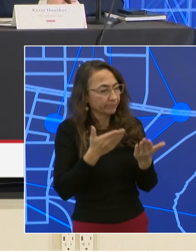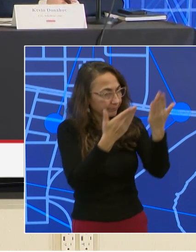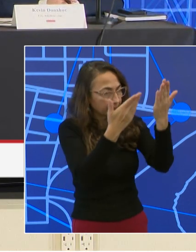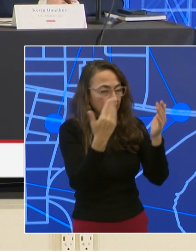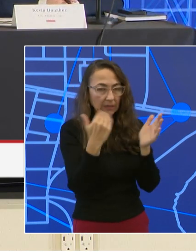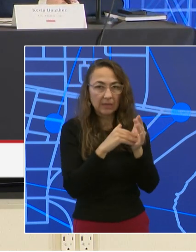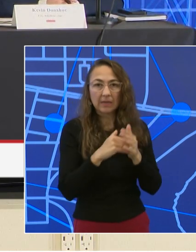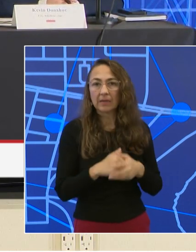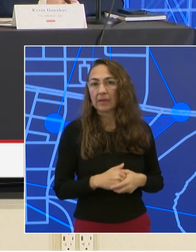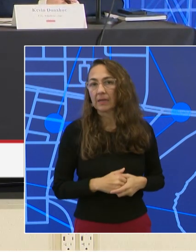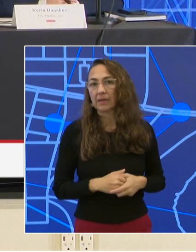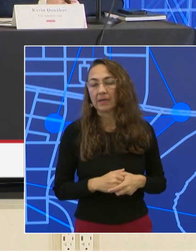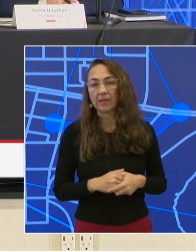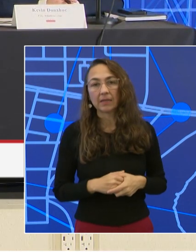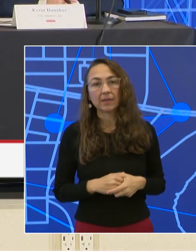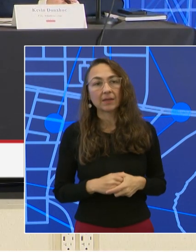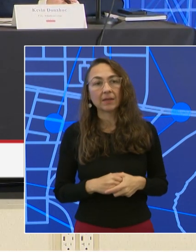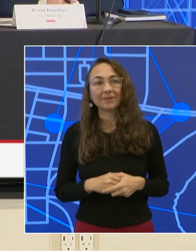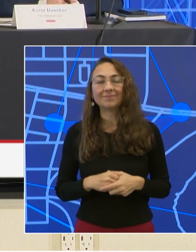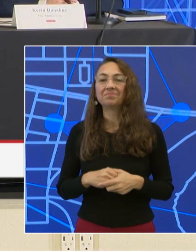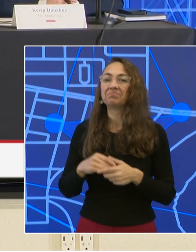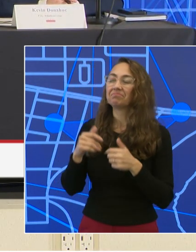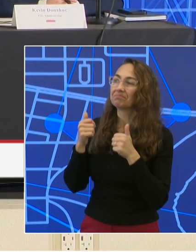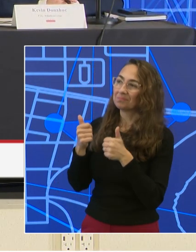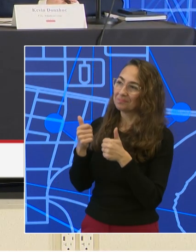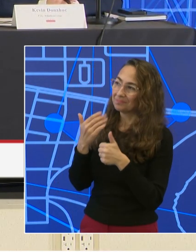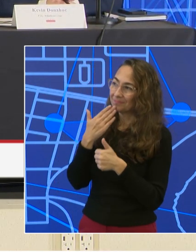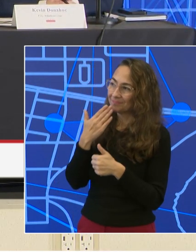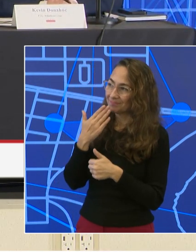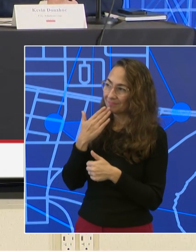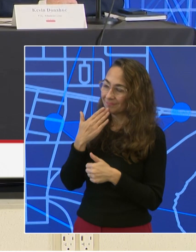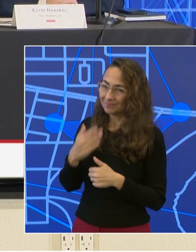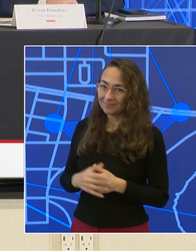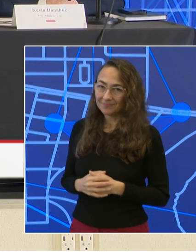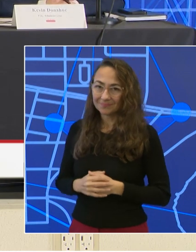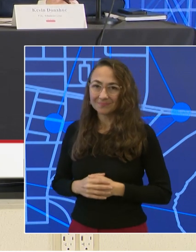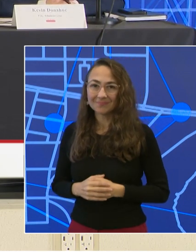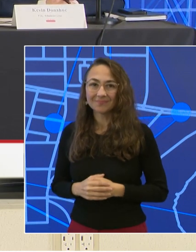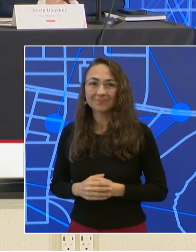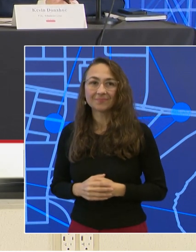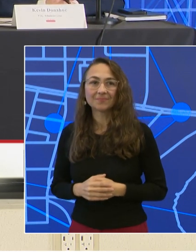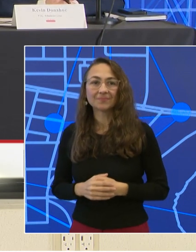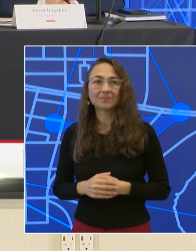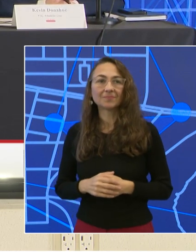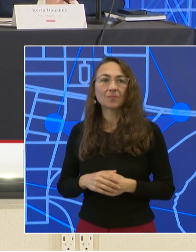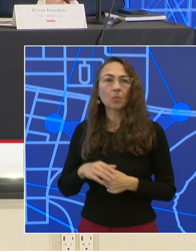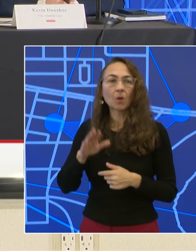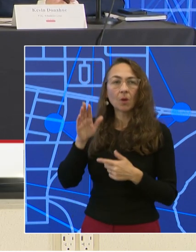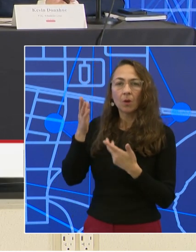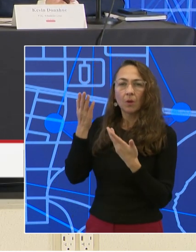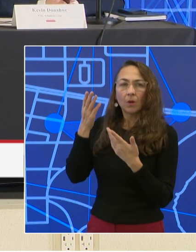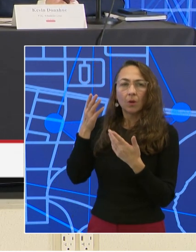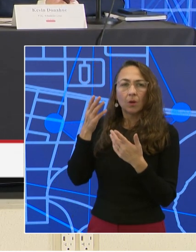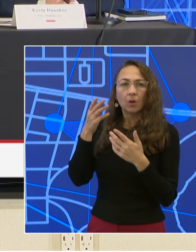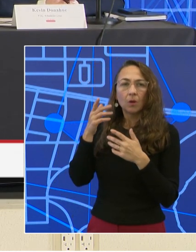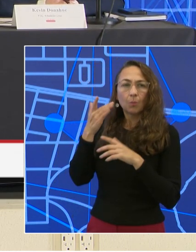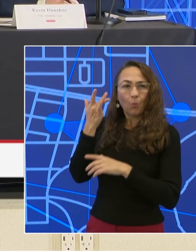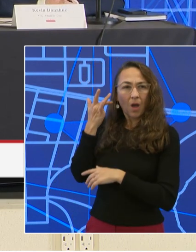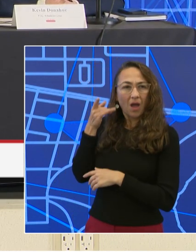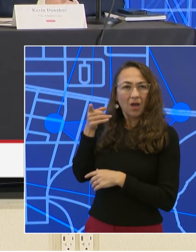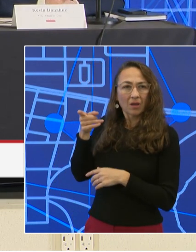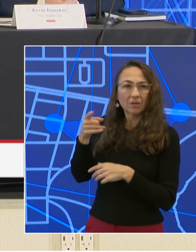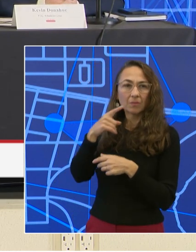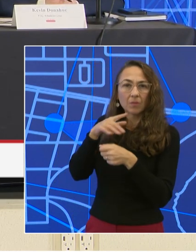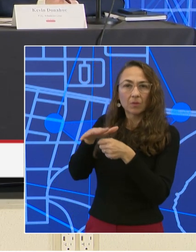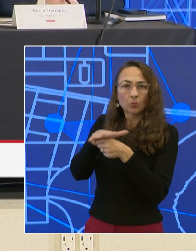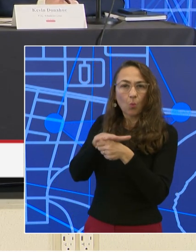Thank you for having this. My first question is just about why you're so sure that local policy changes are the reason for the drop in